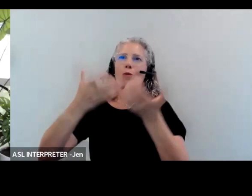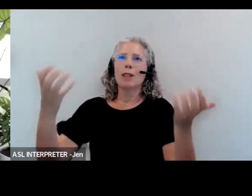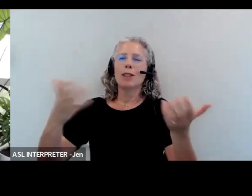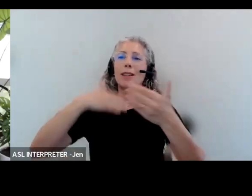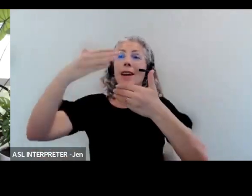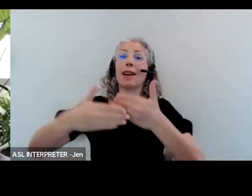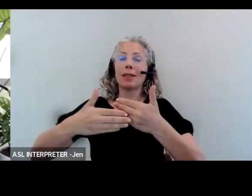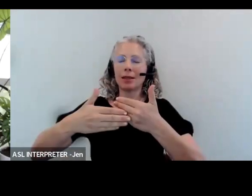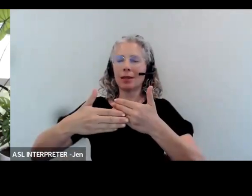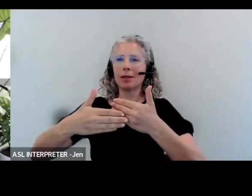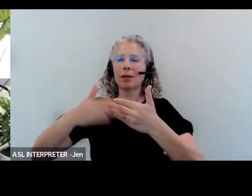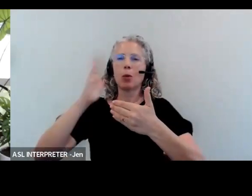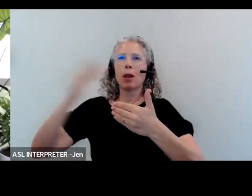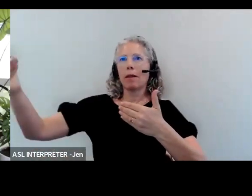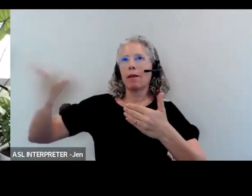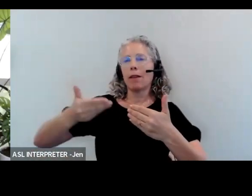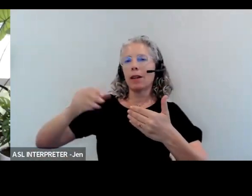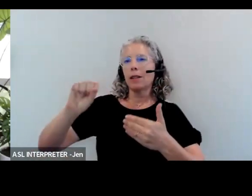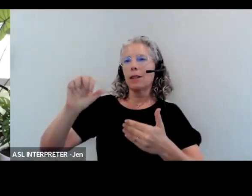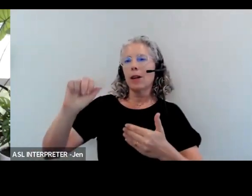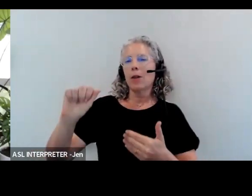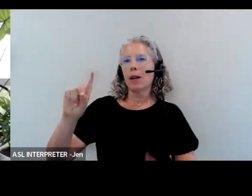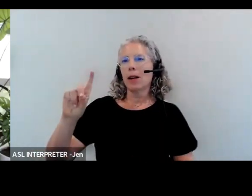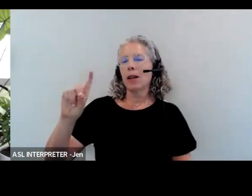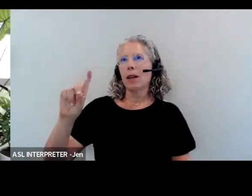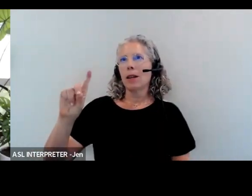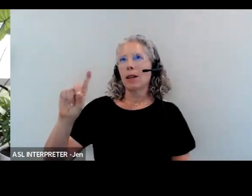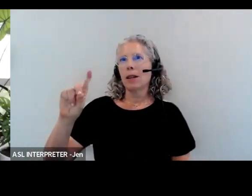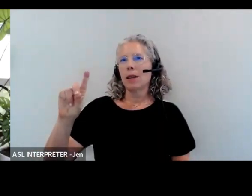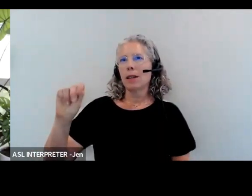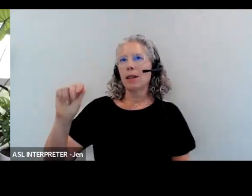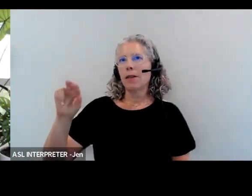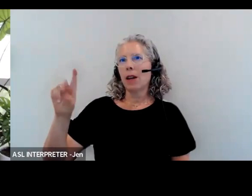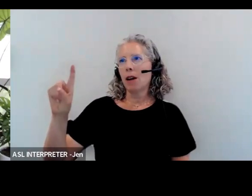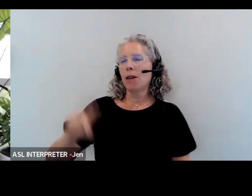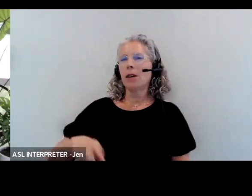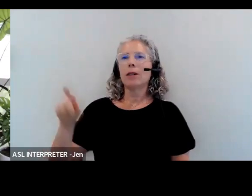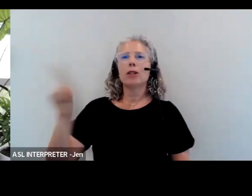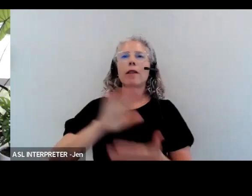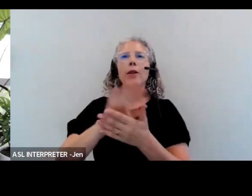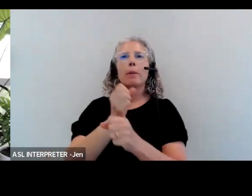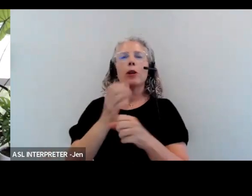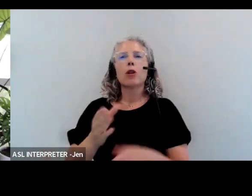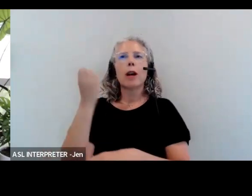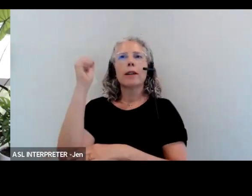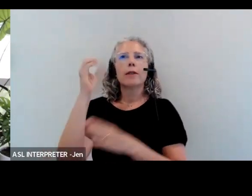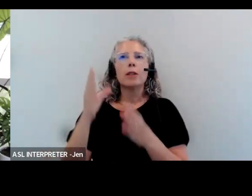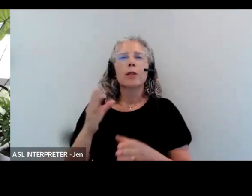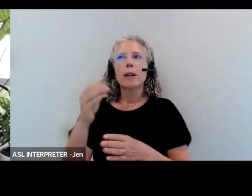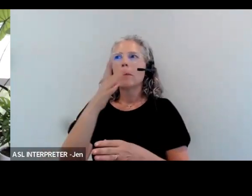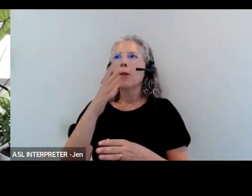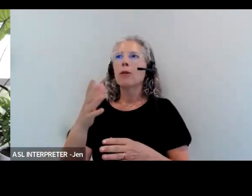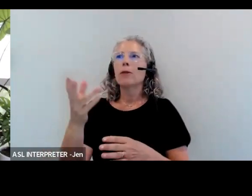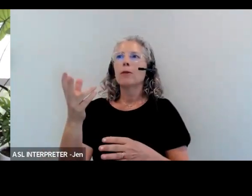Next, we will invite Sarah Davidow into the space. Sarah is a filmmaker, activist, and mother of